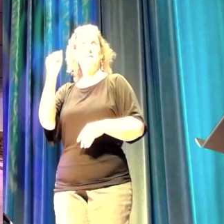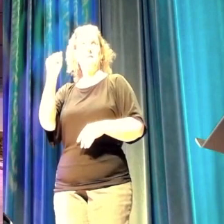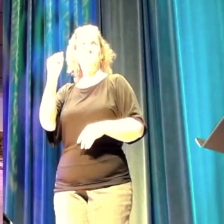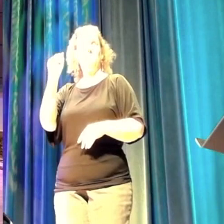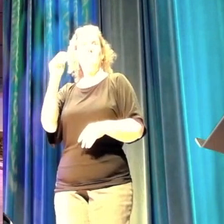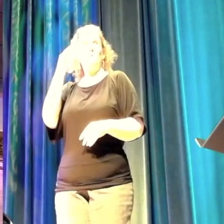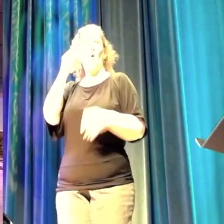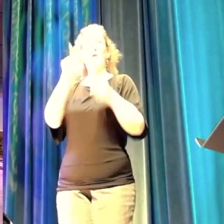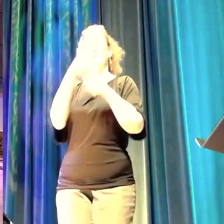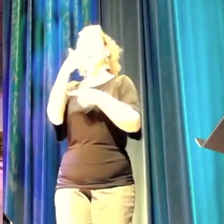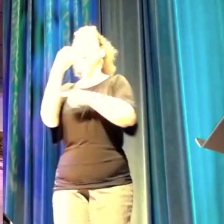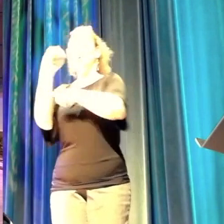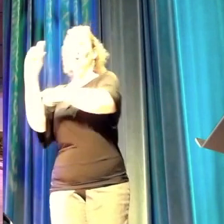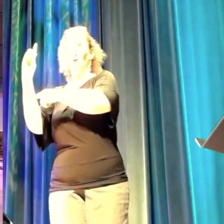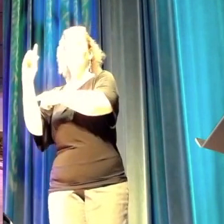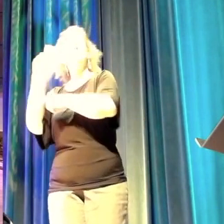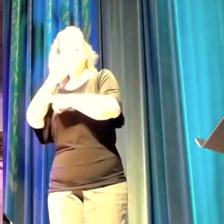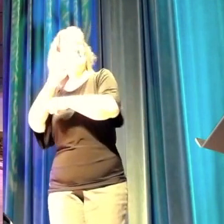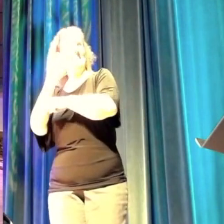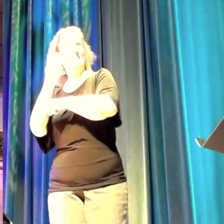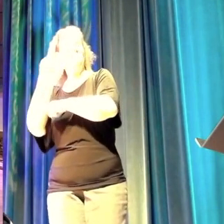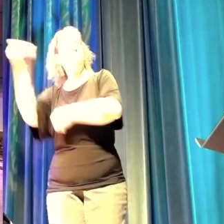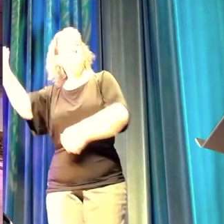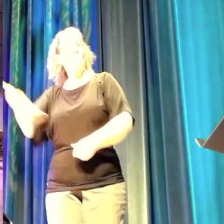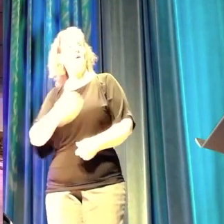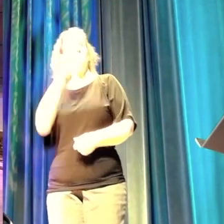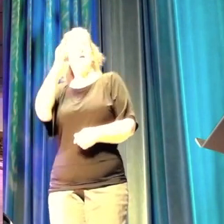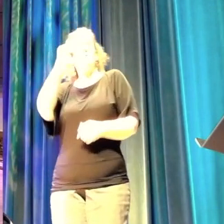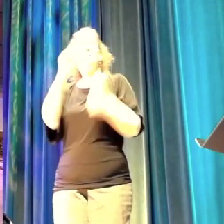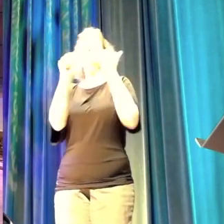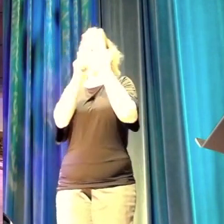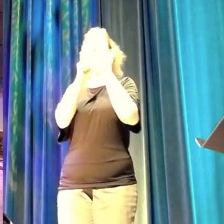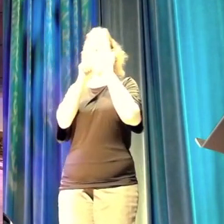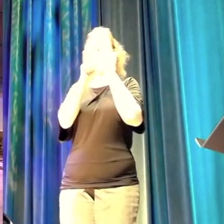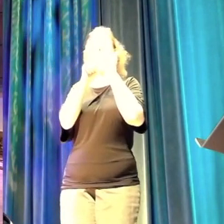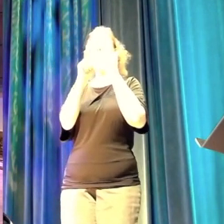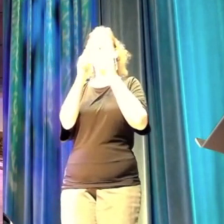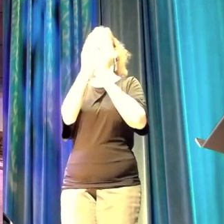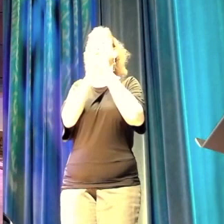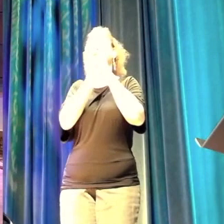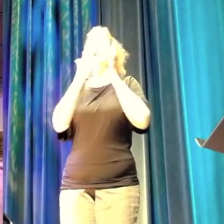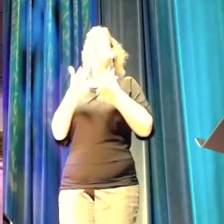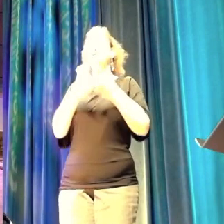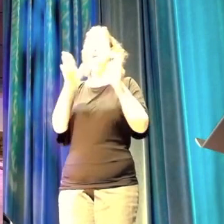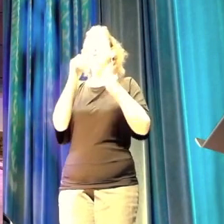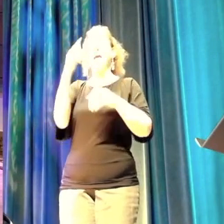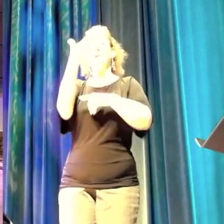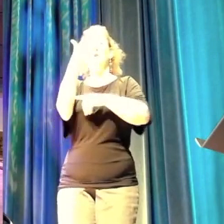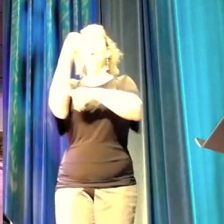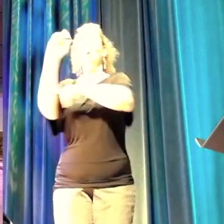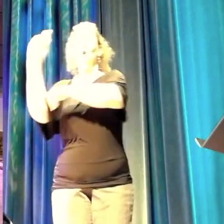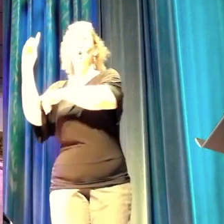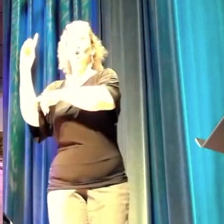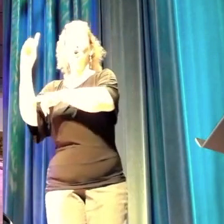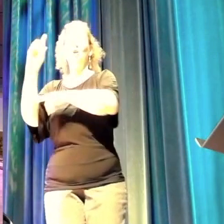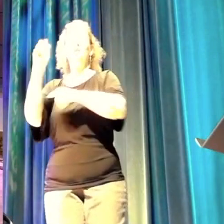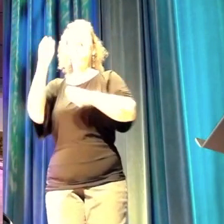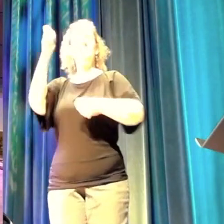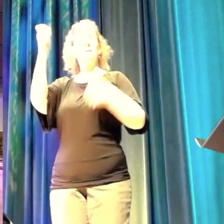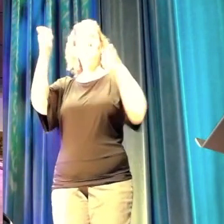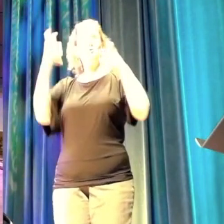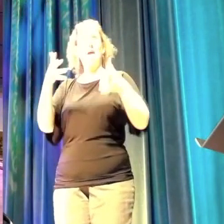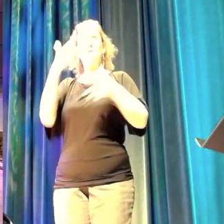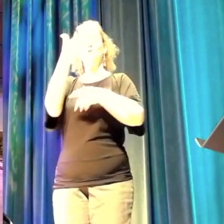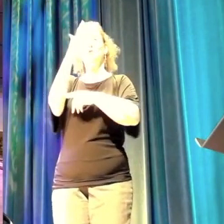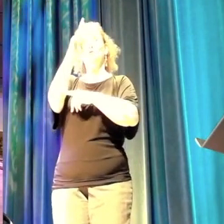as good, and it truly is. Please welcome Alabama's Assistant Attorney General and good Executive Director, Graham Sisson,